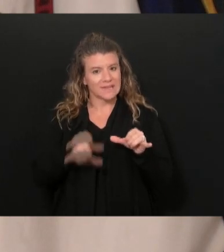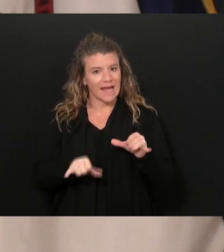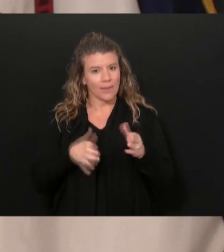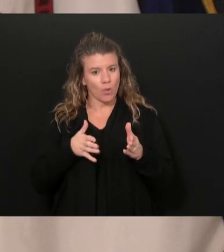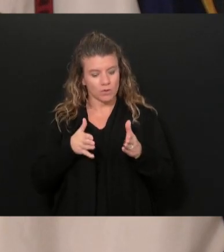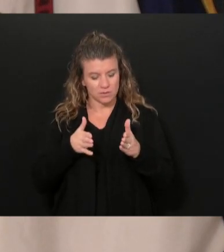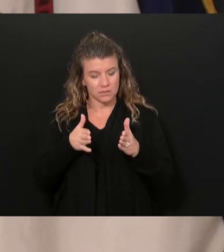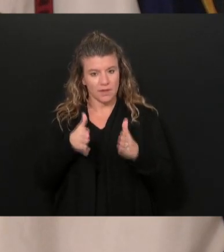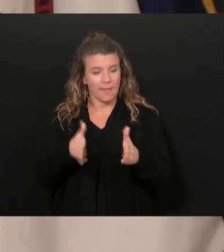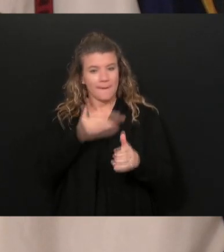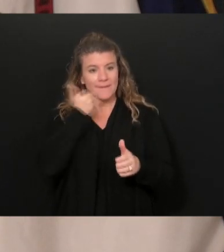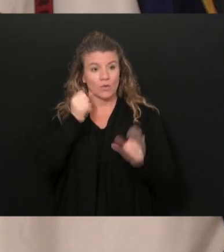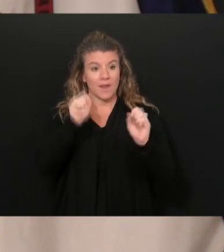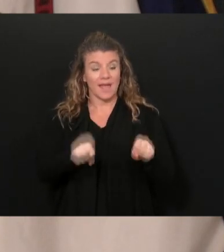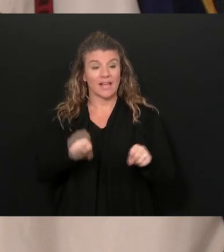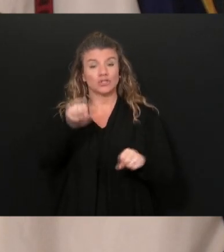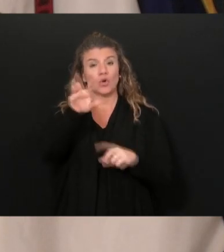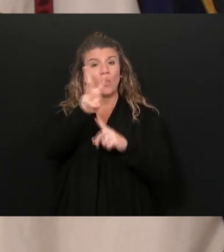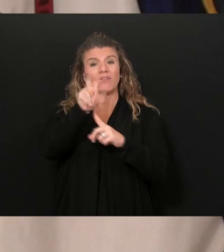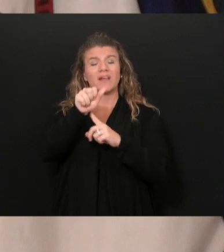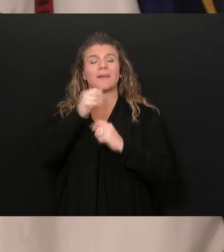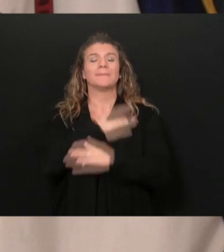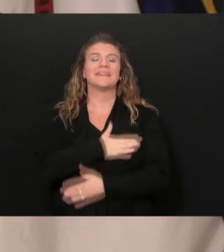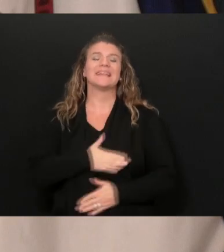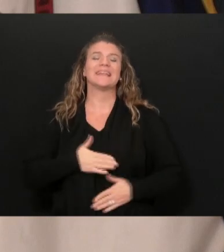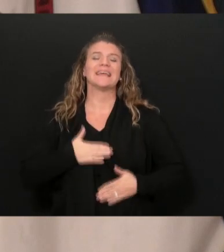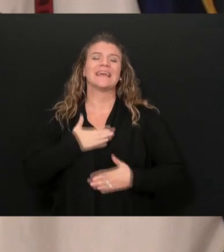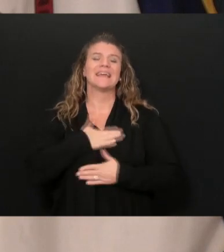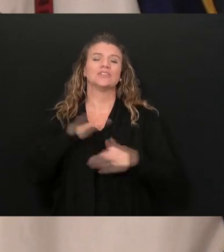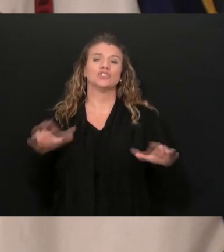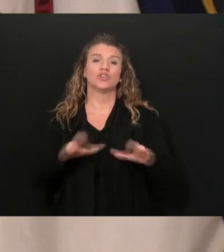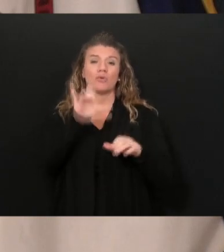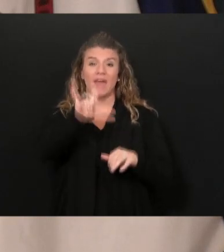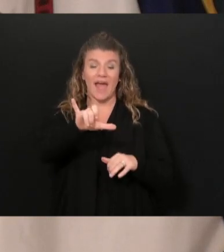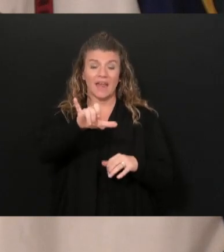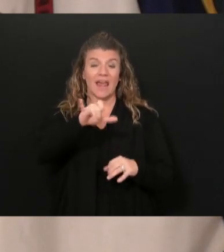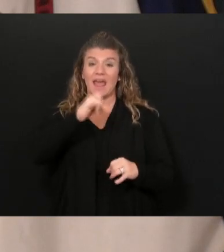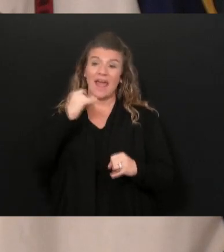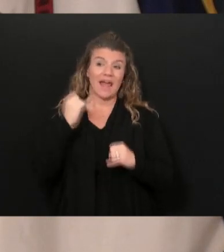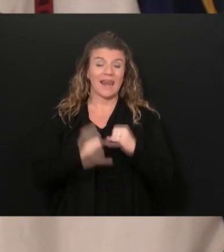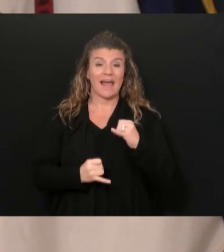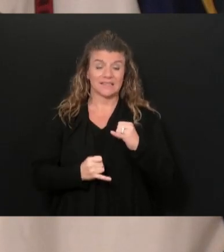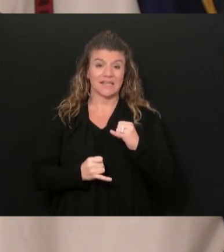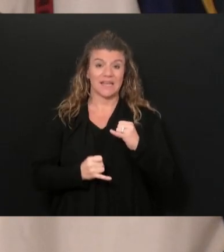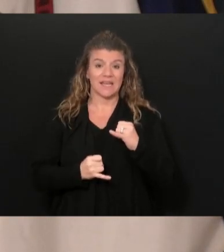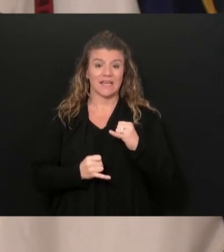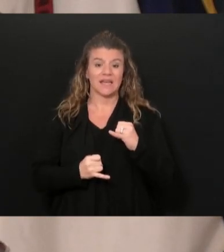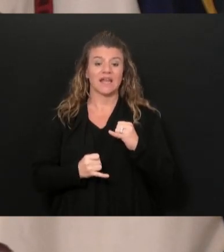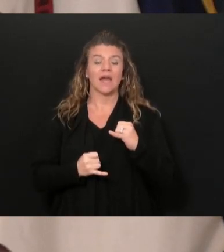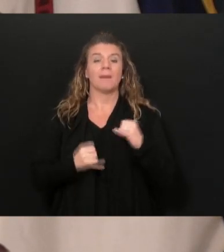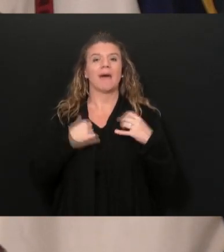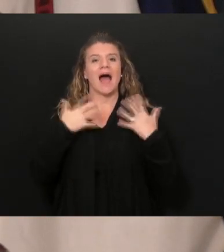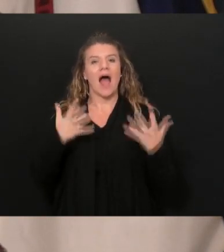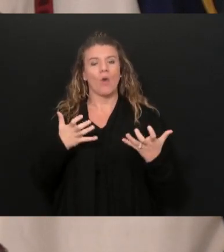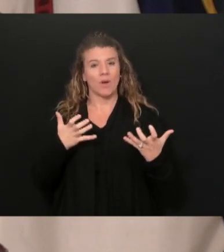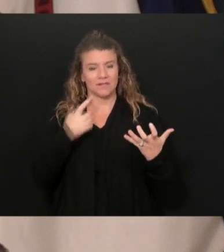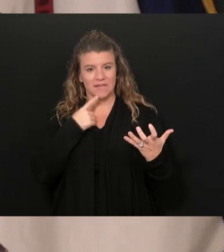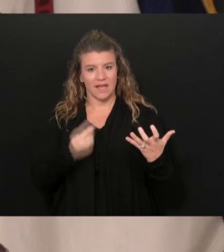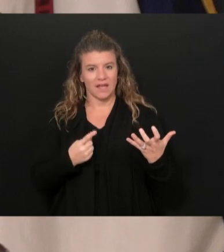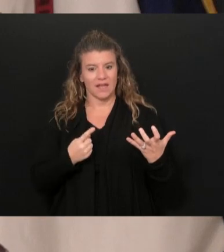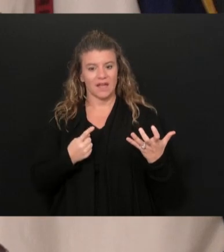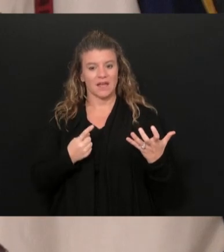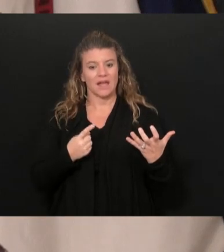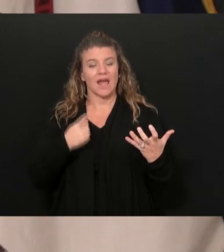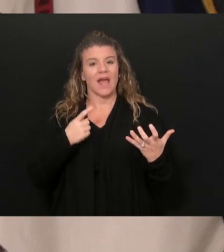best we can. And so West Virginians, please do that. And lastly, but surely not least, I want to say this, and I wish